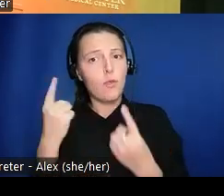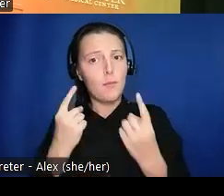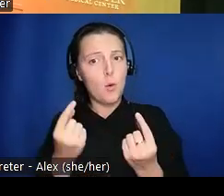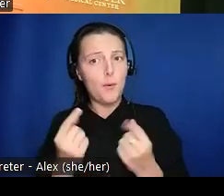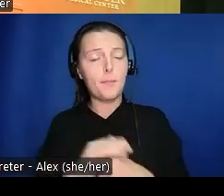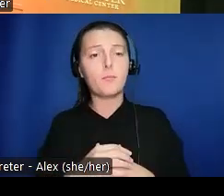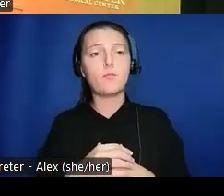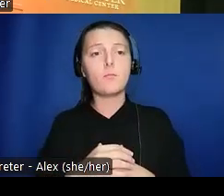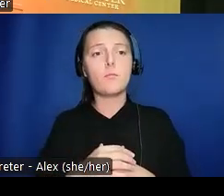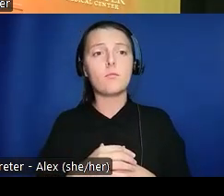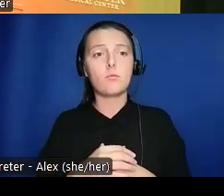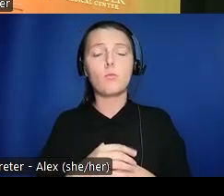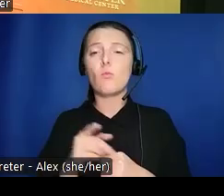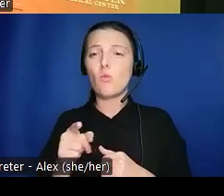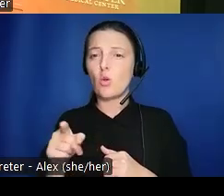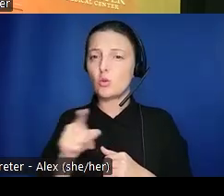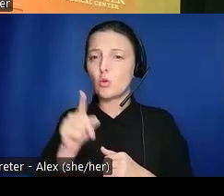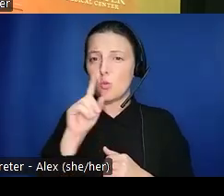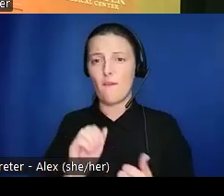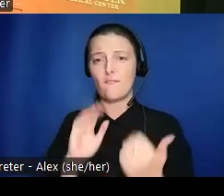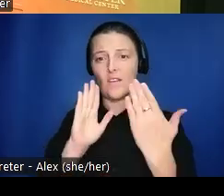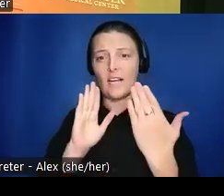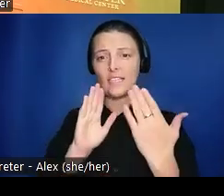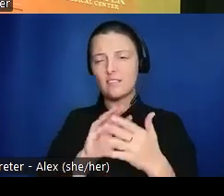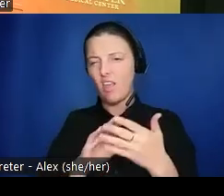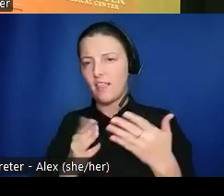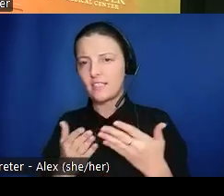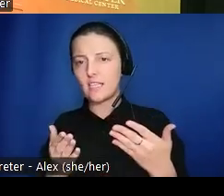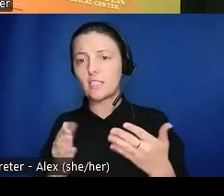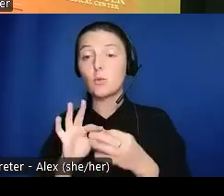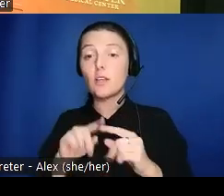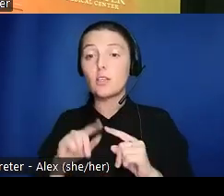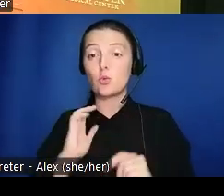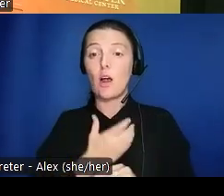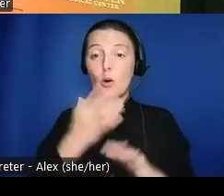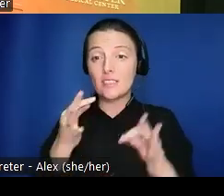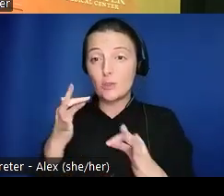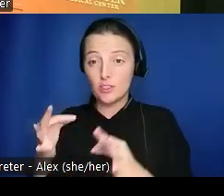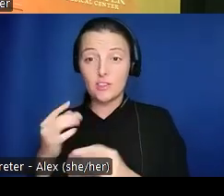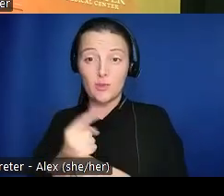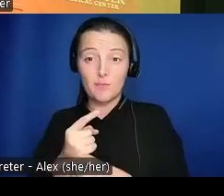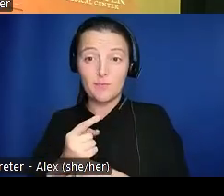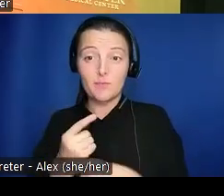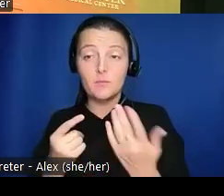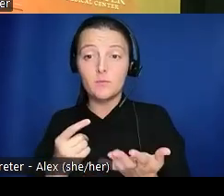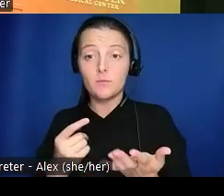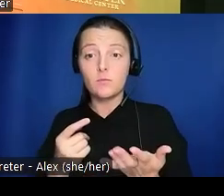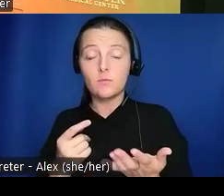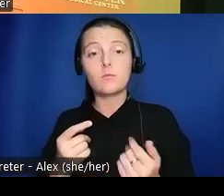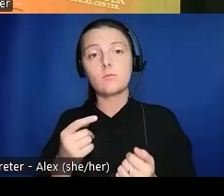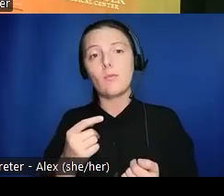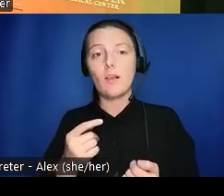make. I think I mentioned that this is something that I think about. I guess it reflects my own